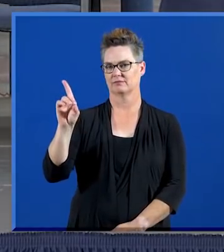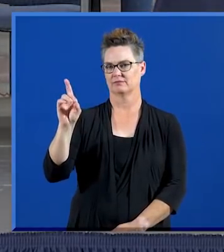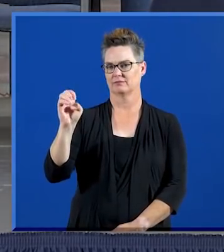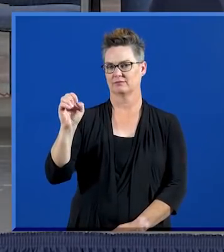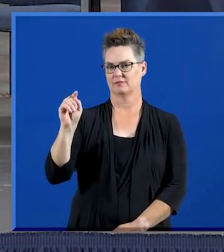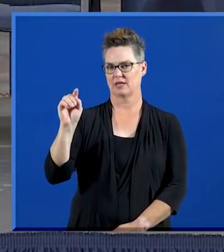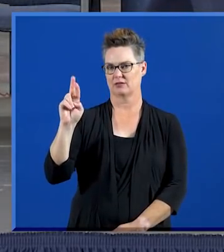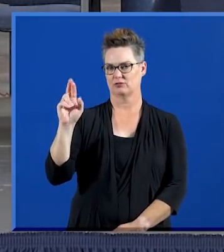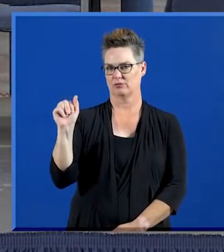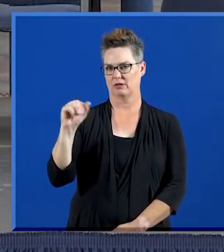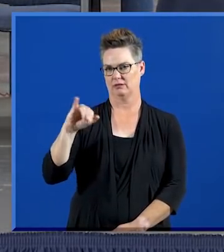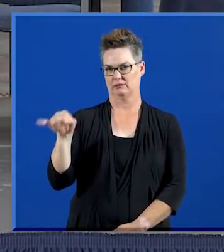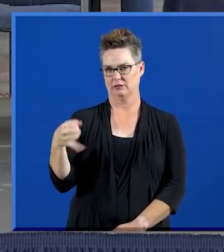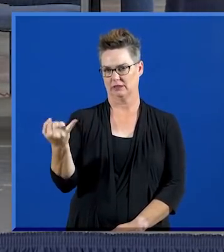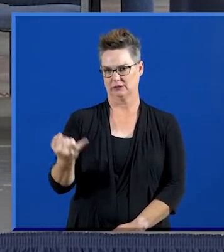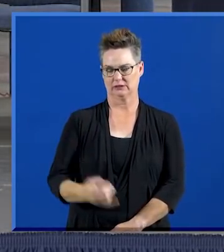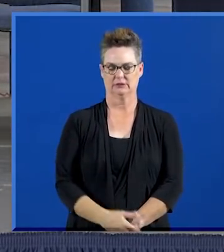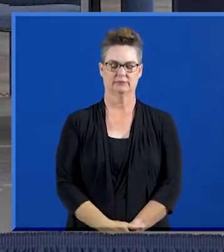Detra Jackson.